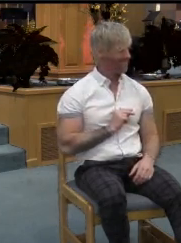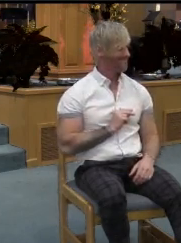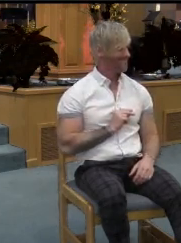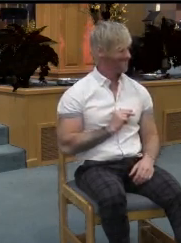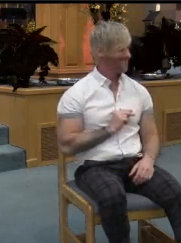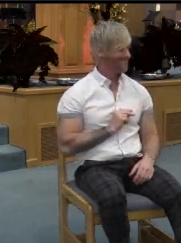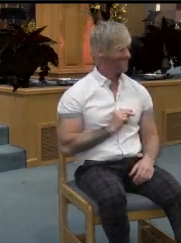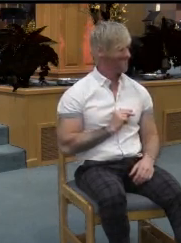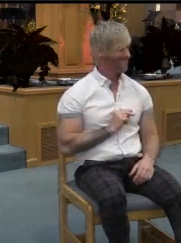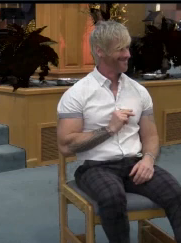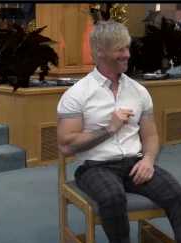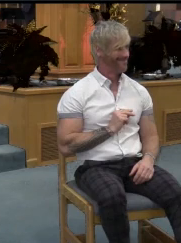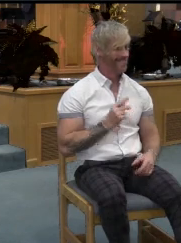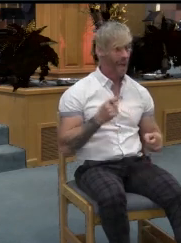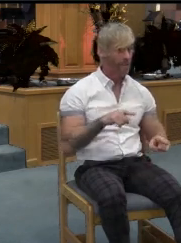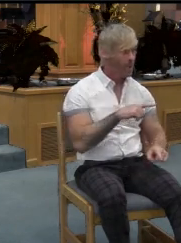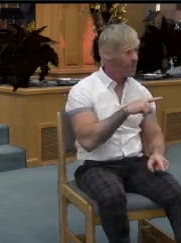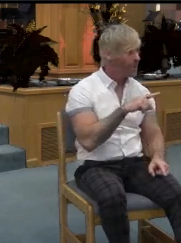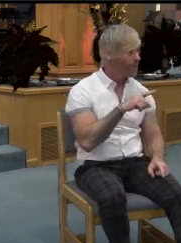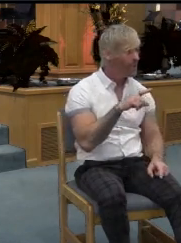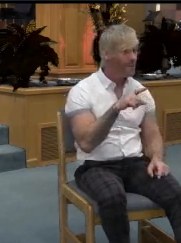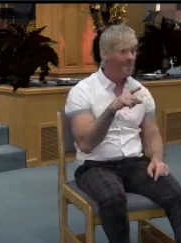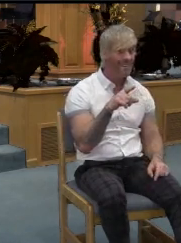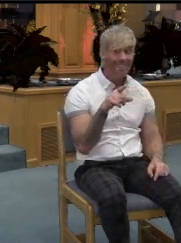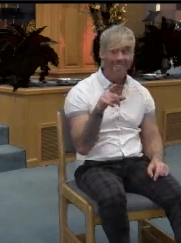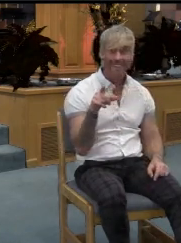That ever happened to any of y'all? Huh? Okay.